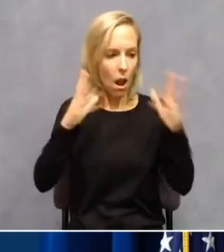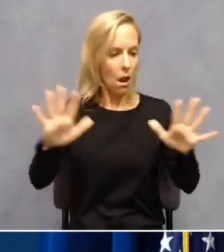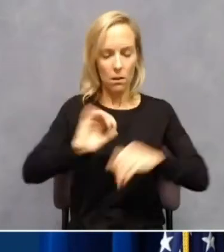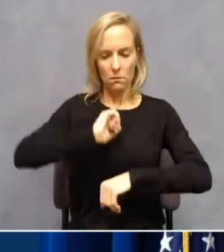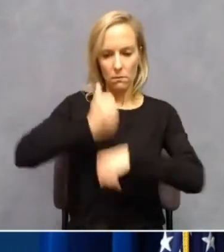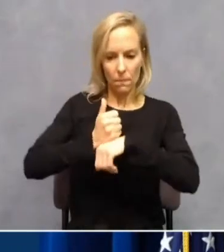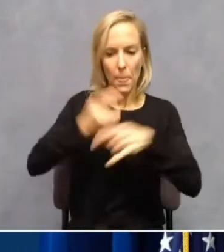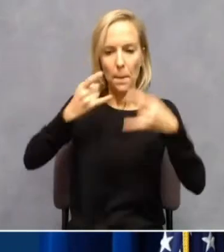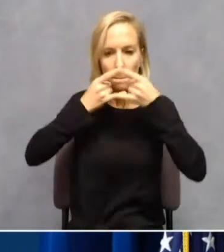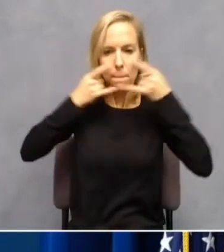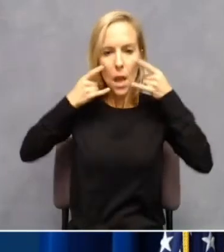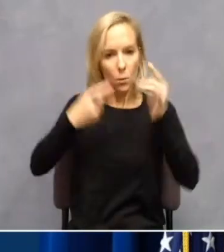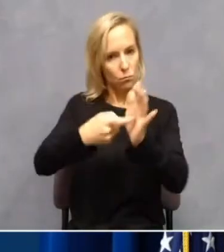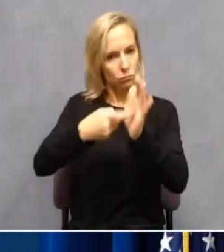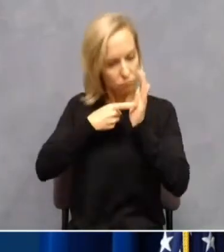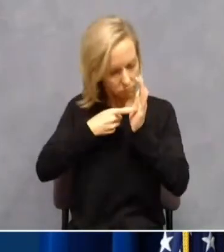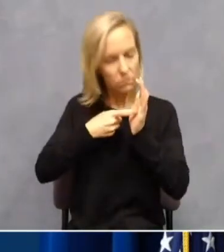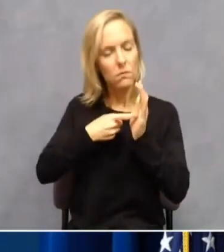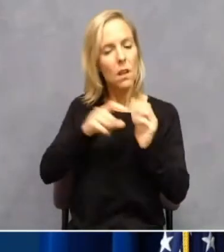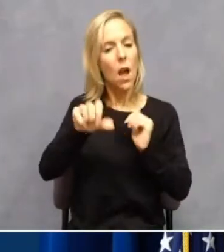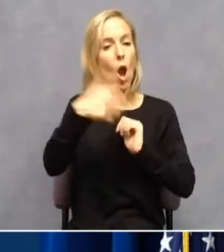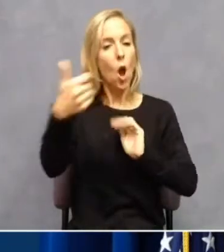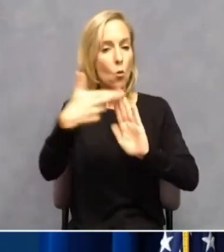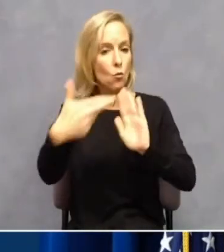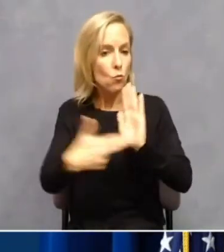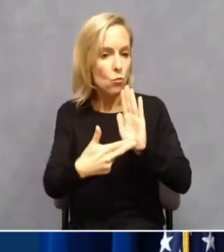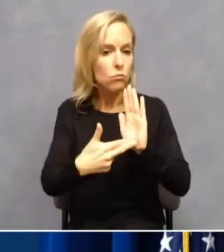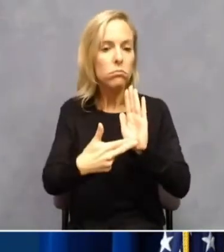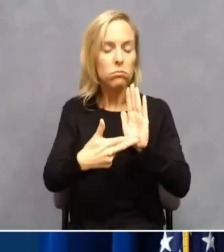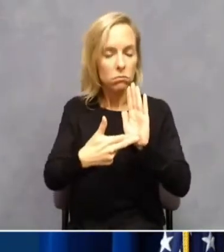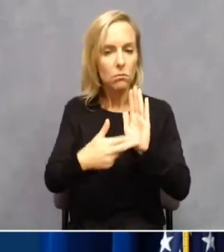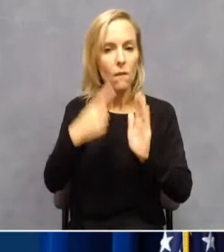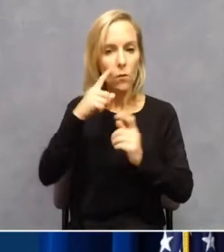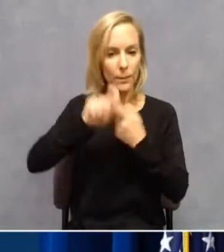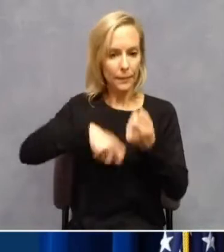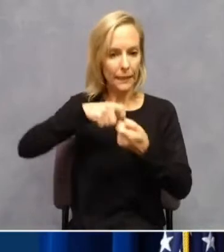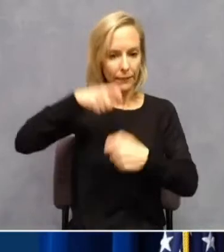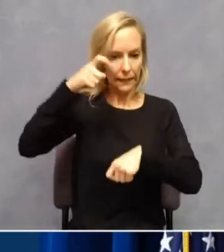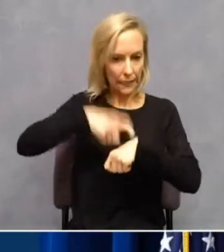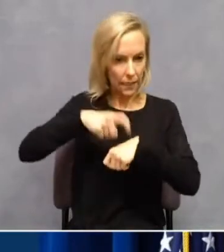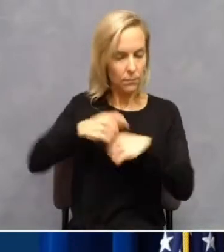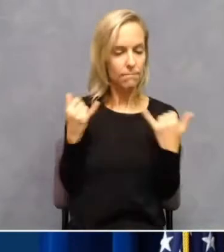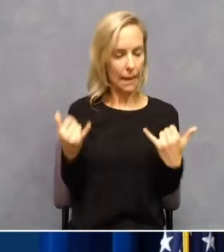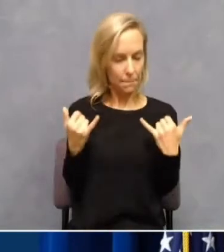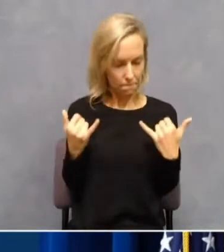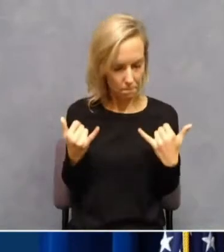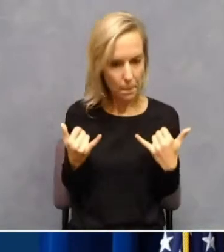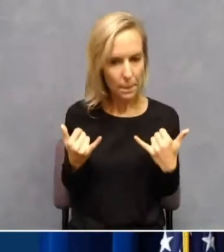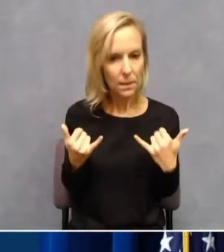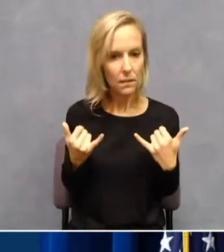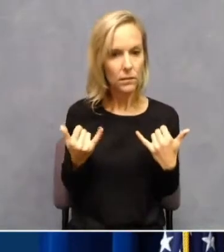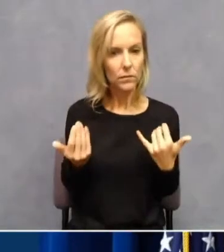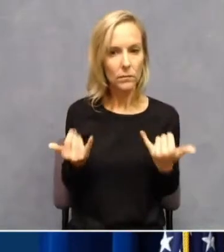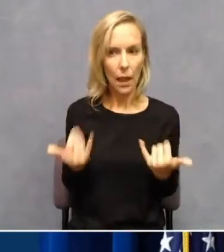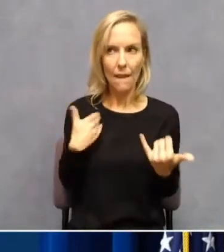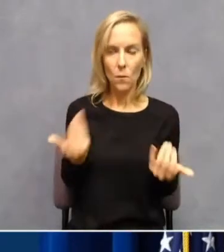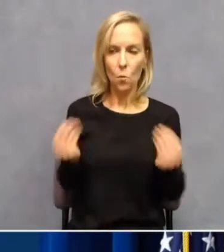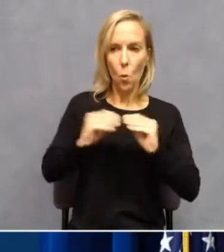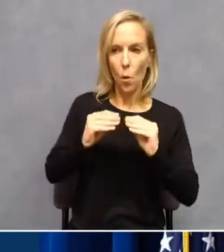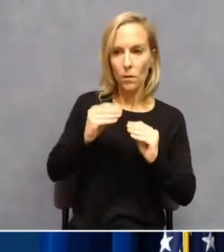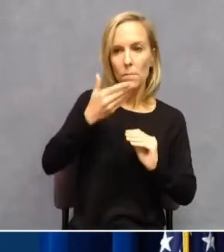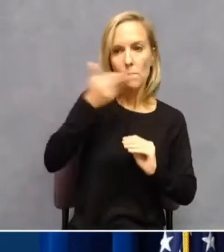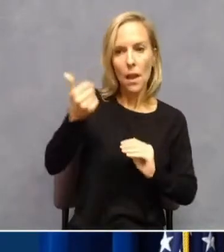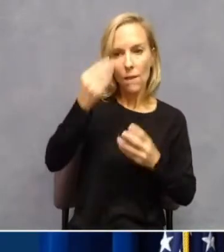mandate. We took some other precautions for a certain period of time. We have some more and better information from the CDC